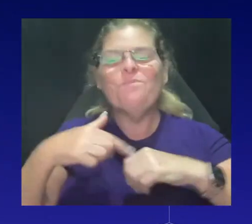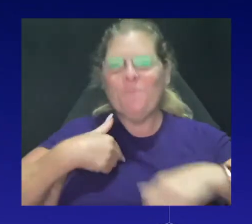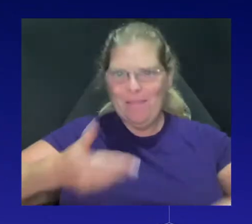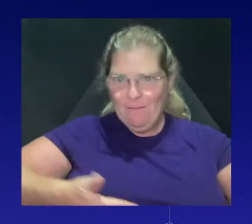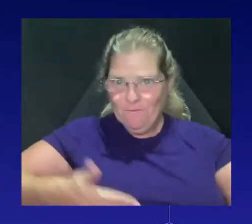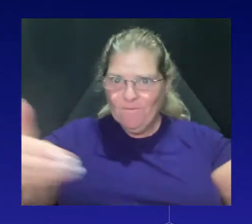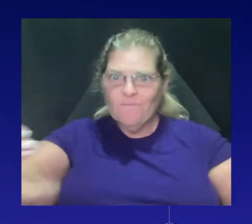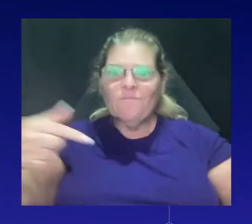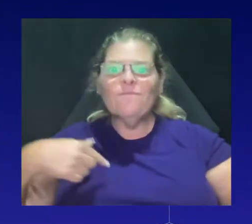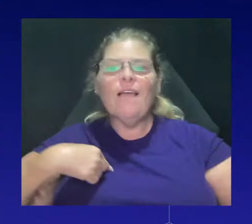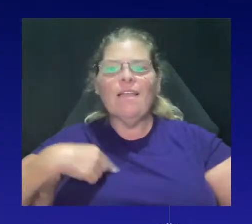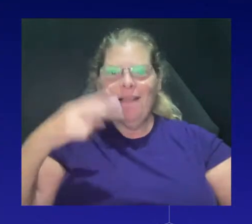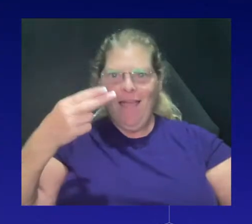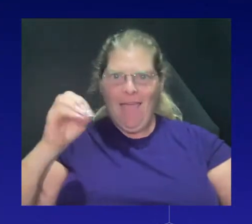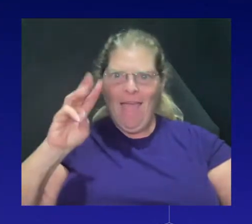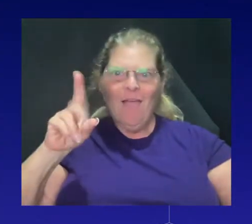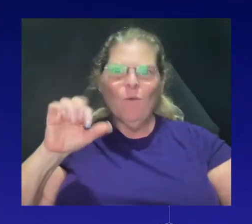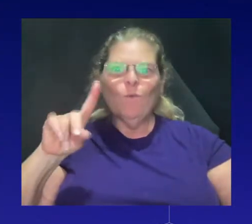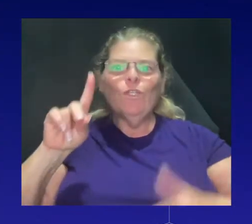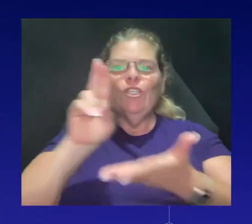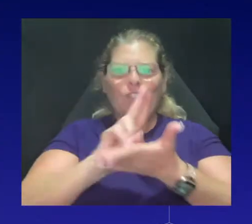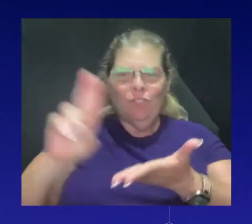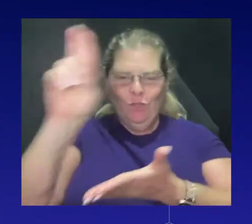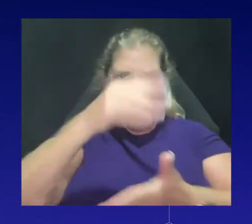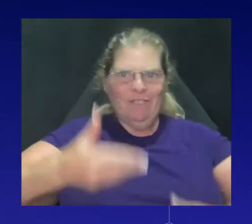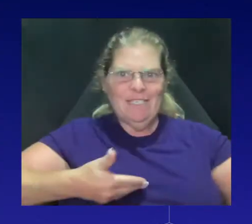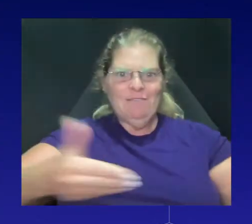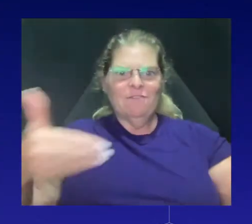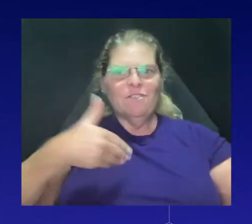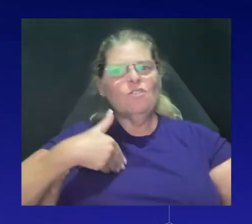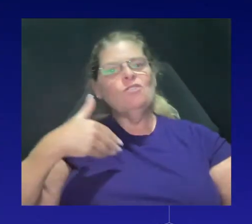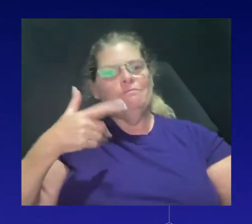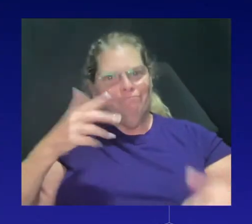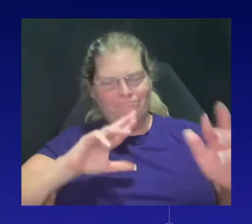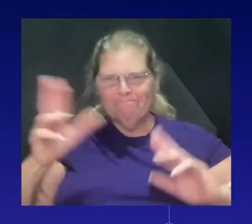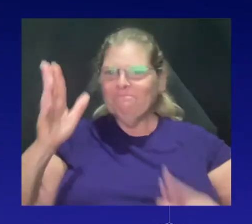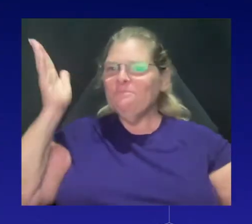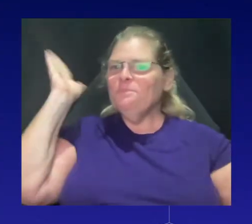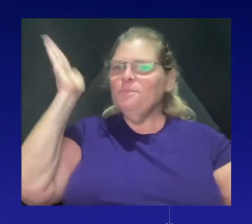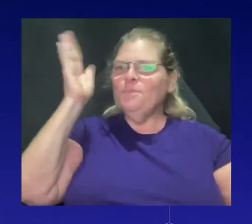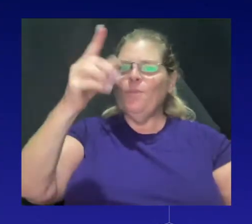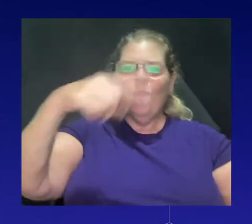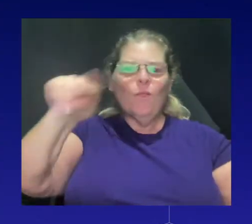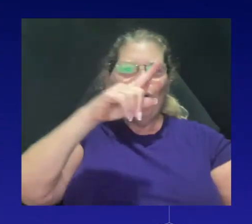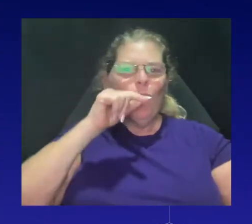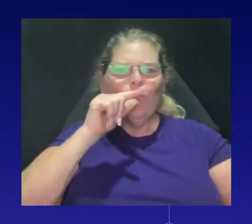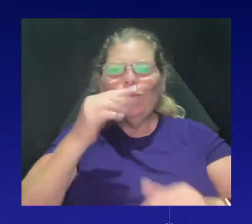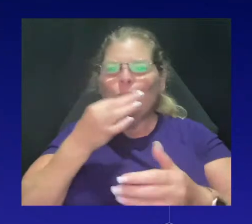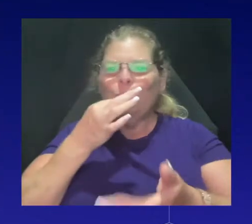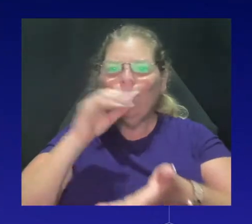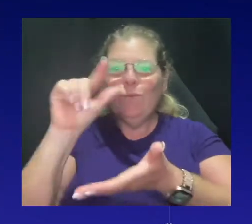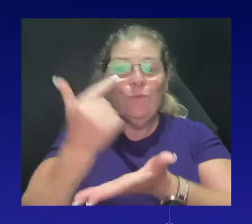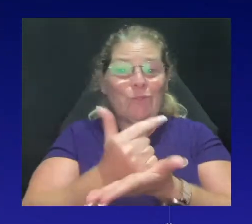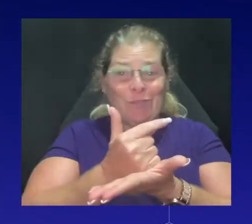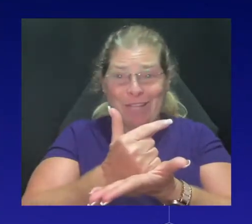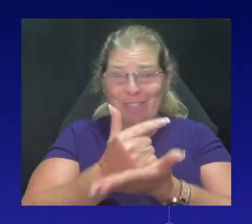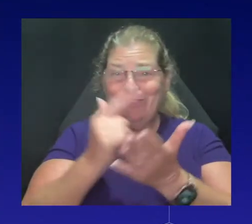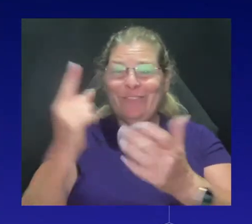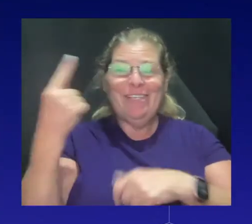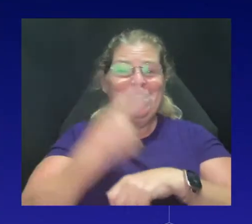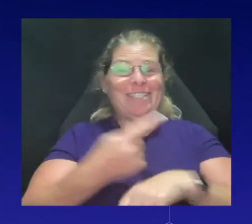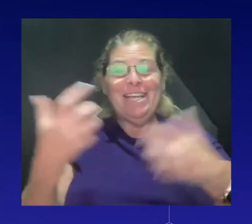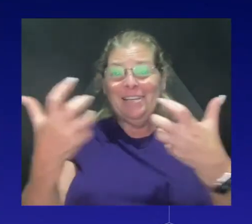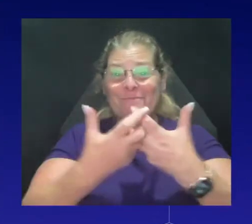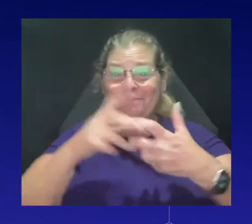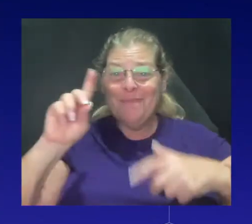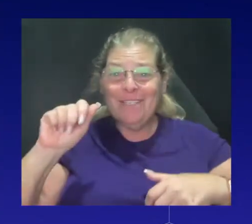the university to address the graduates on the day of match day. I'm